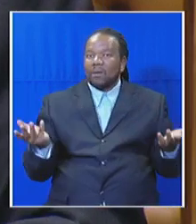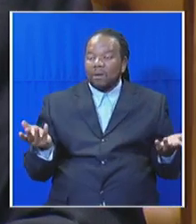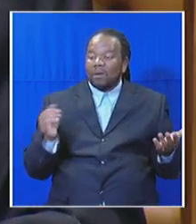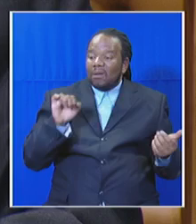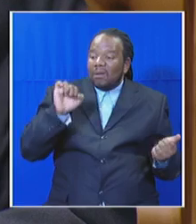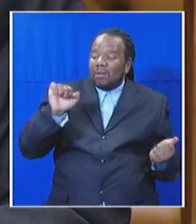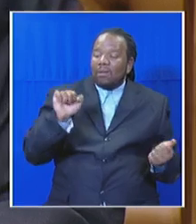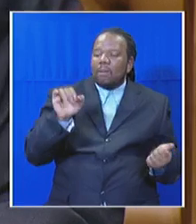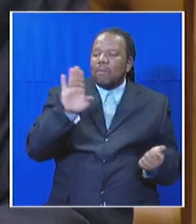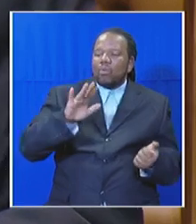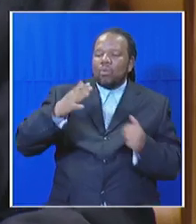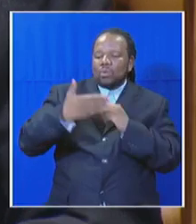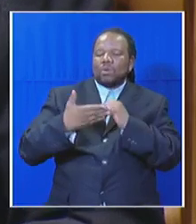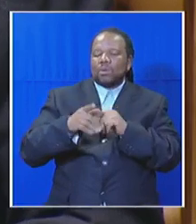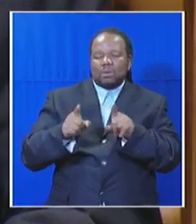situation in Burundi.